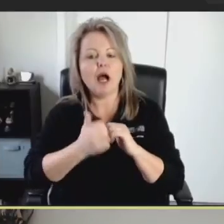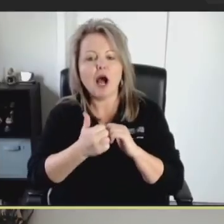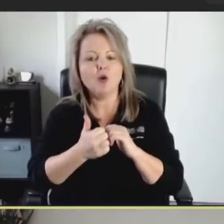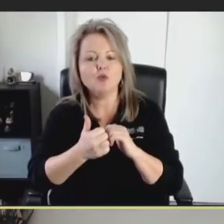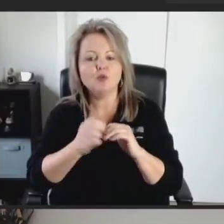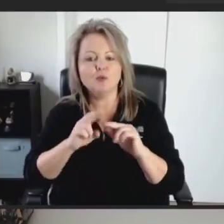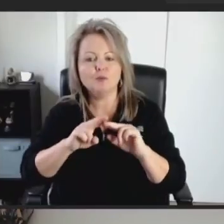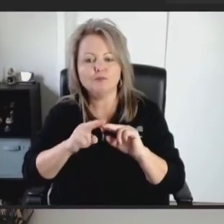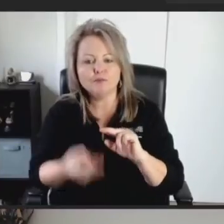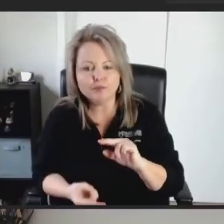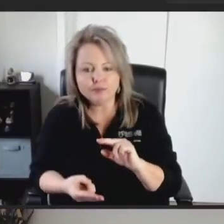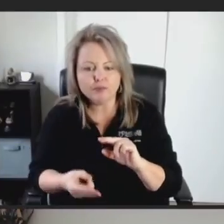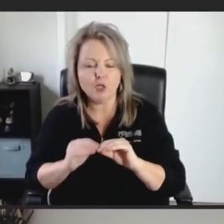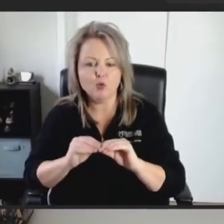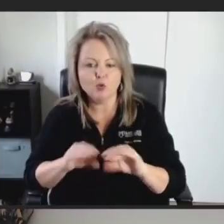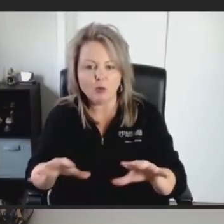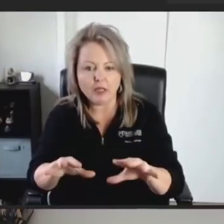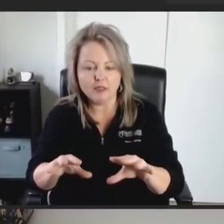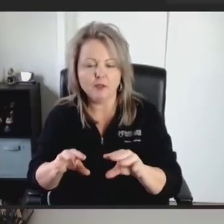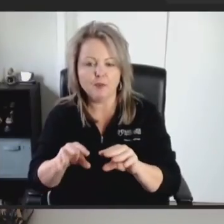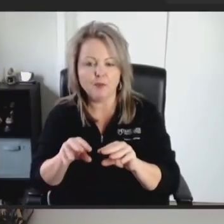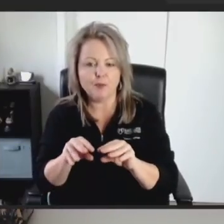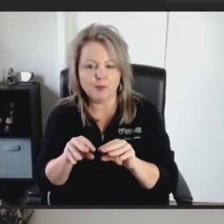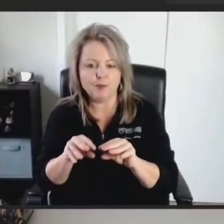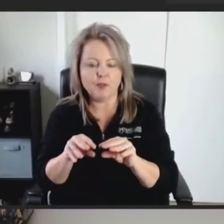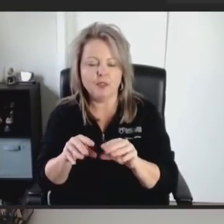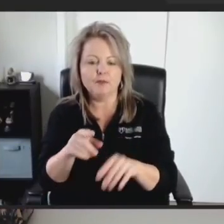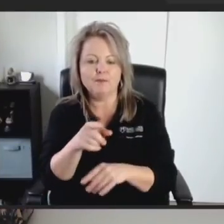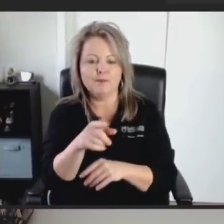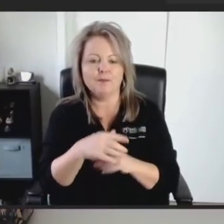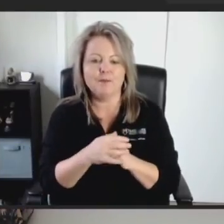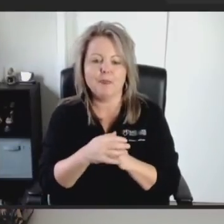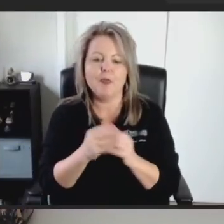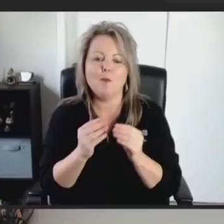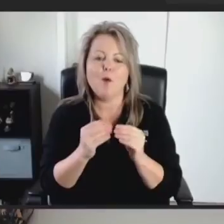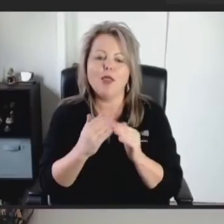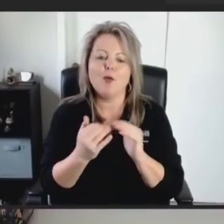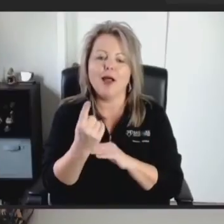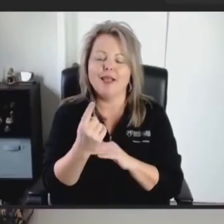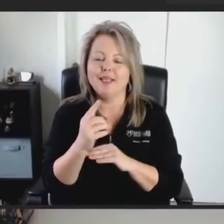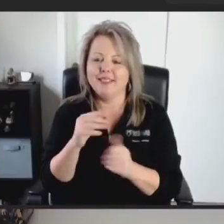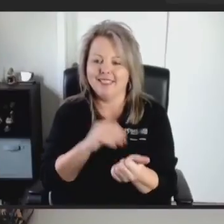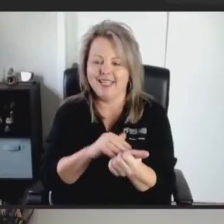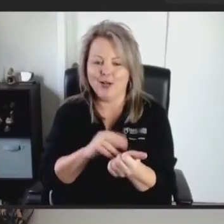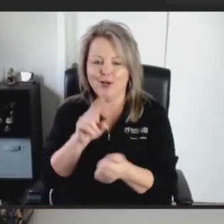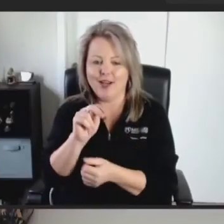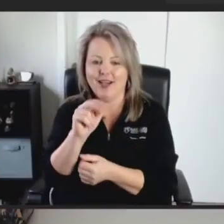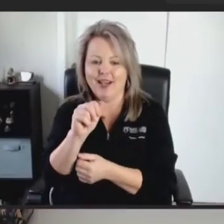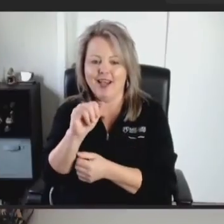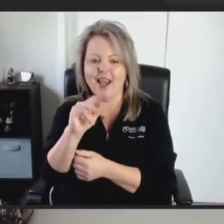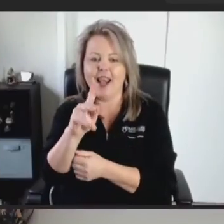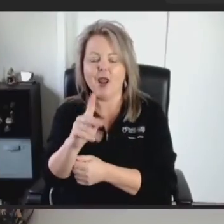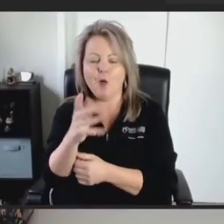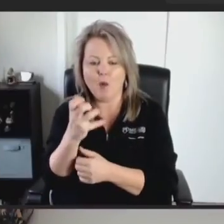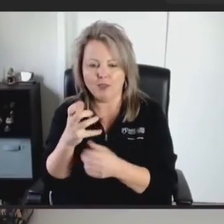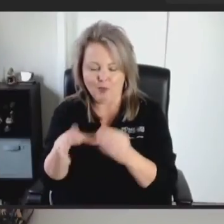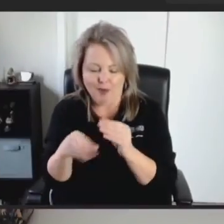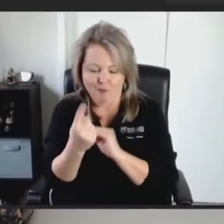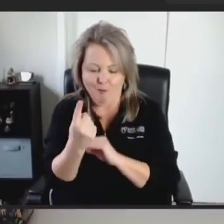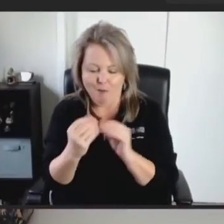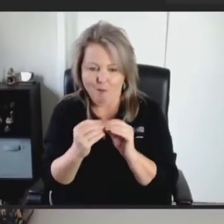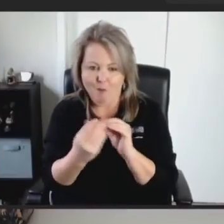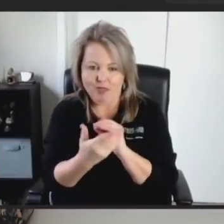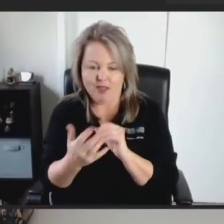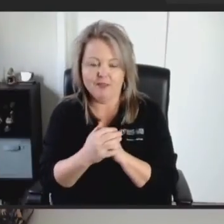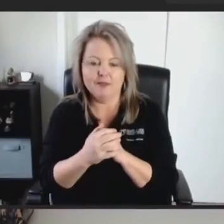communities. And this is probably more than you want, but I'm going to add one more thing that I think will lend some perspective. So with